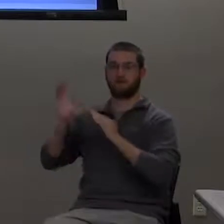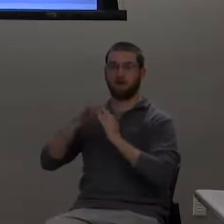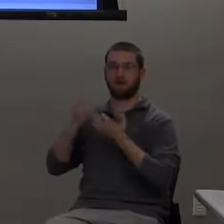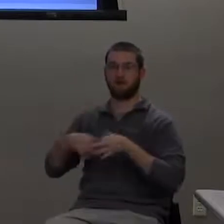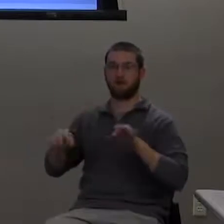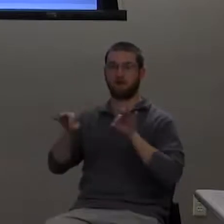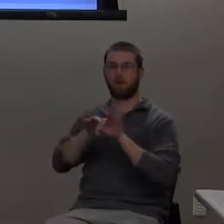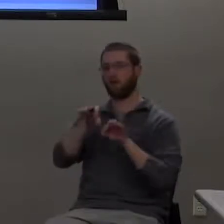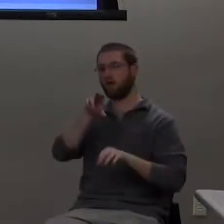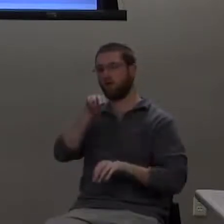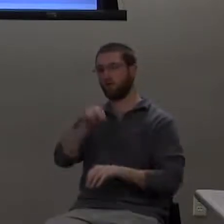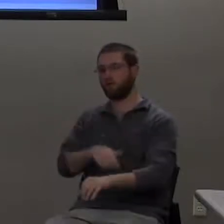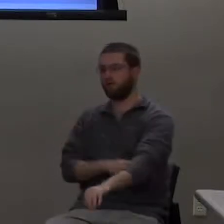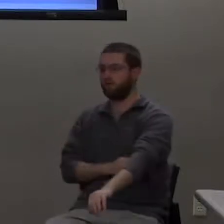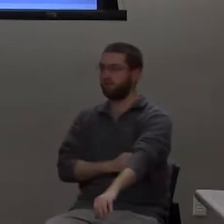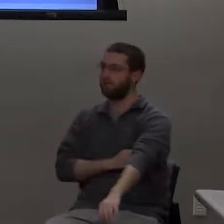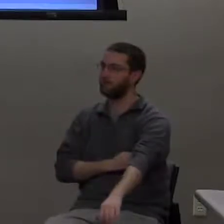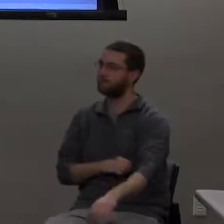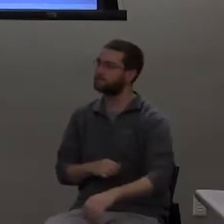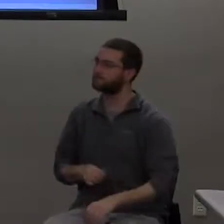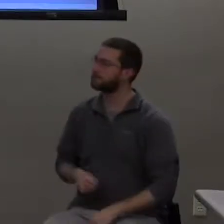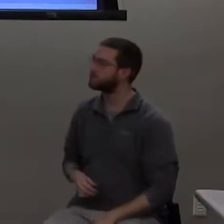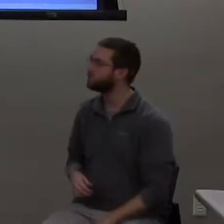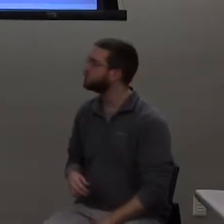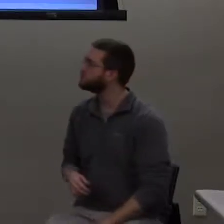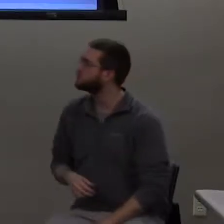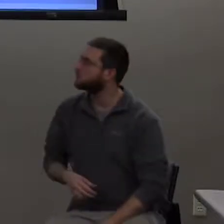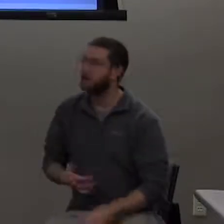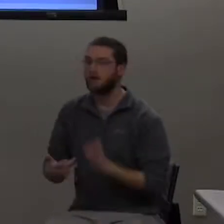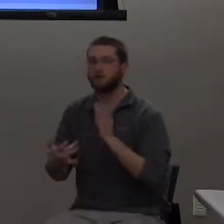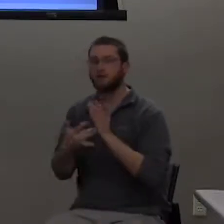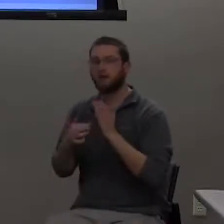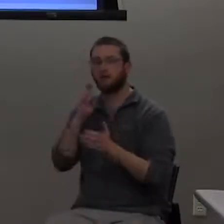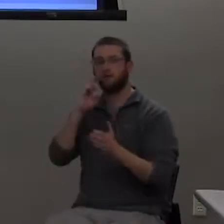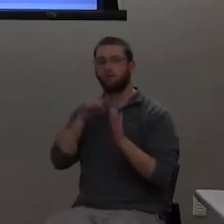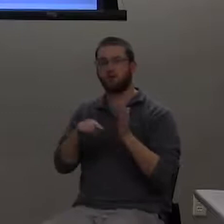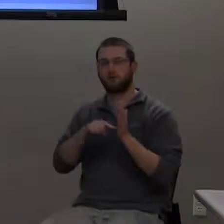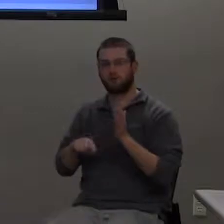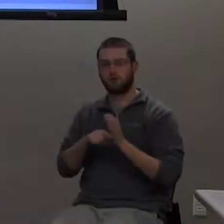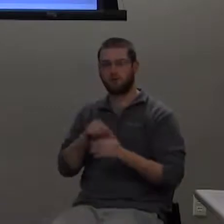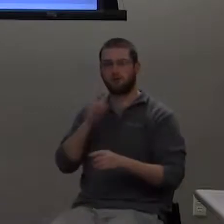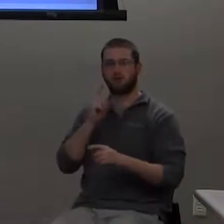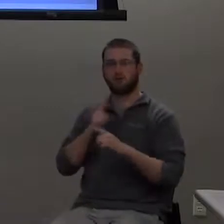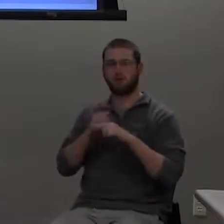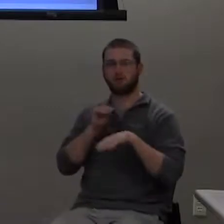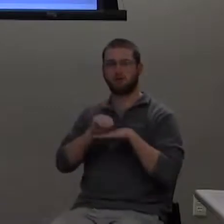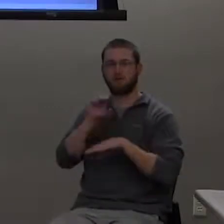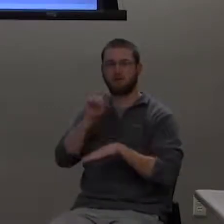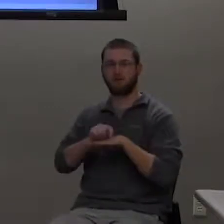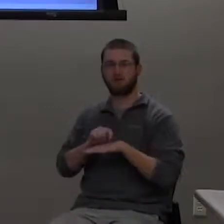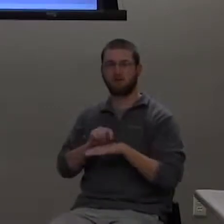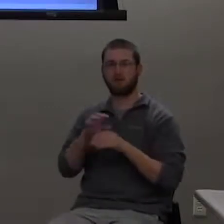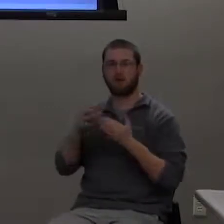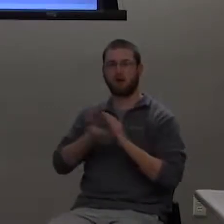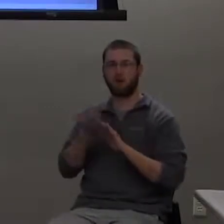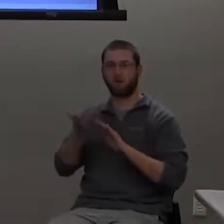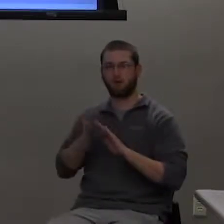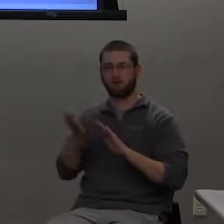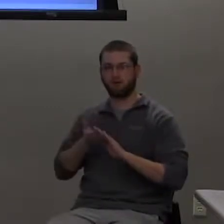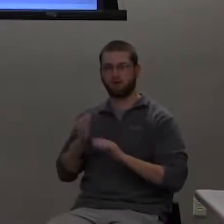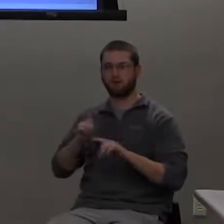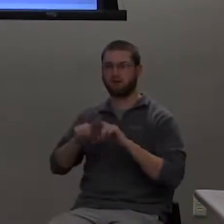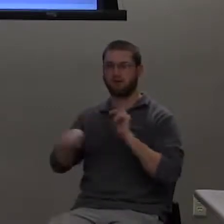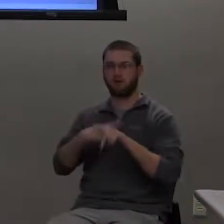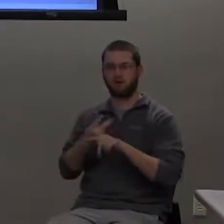important, town's the least important. Technical research and consulting and corporate operations. And you can see here a myriad of different types of businesses that operate in